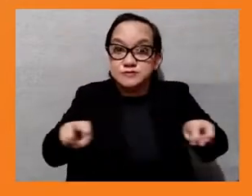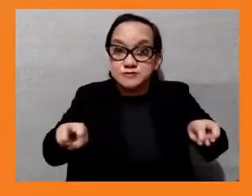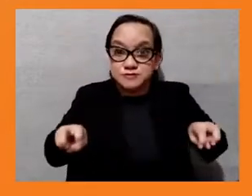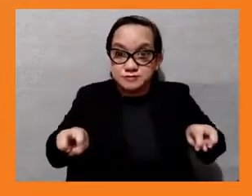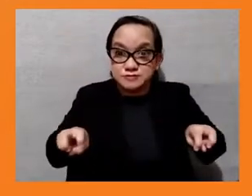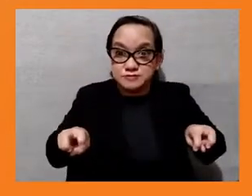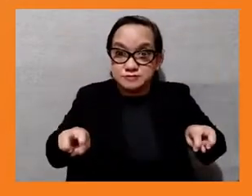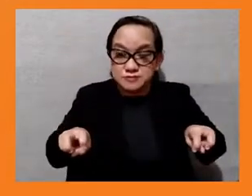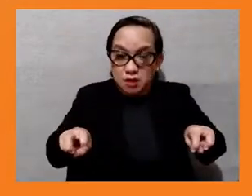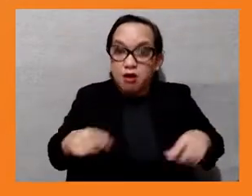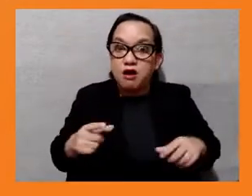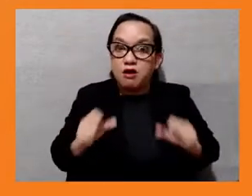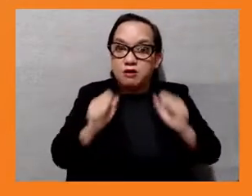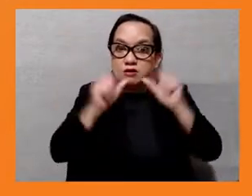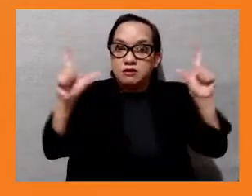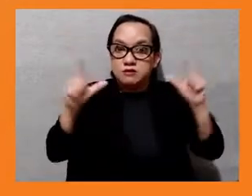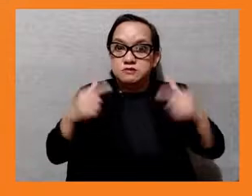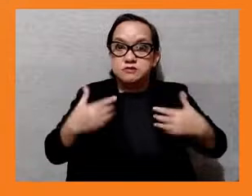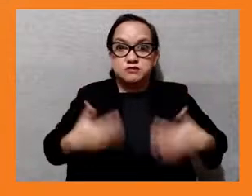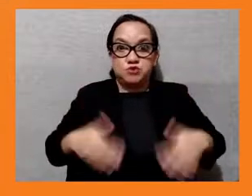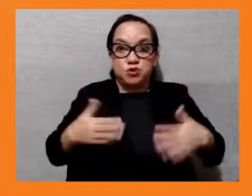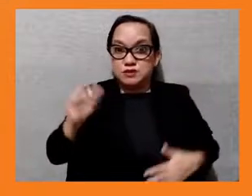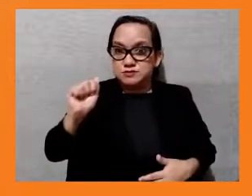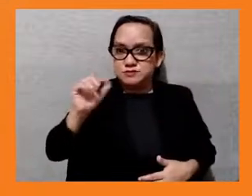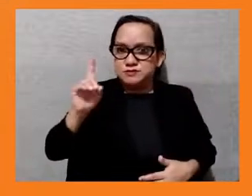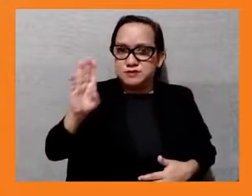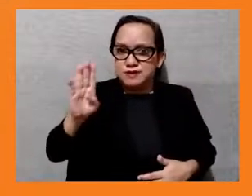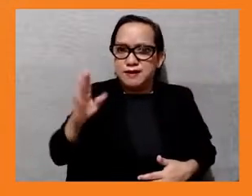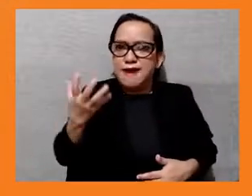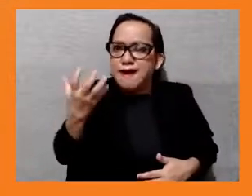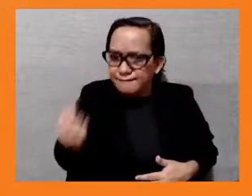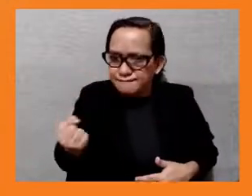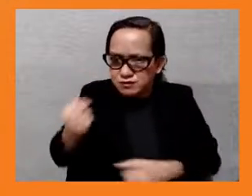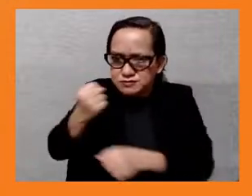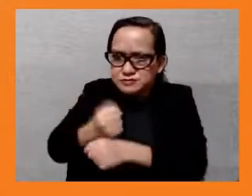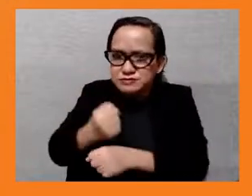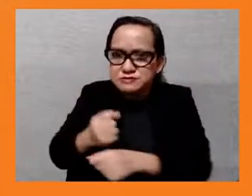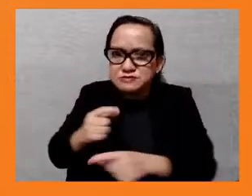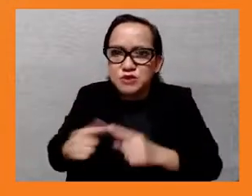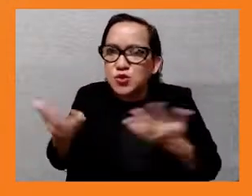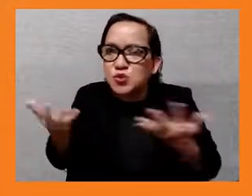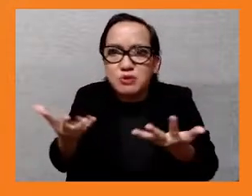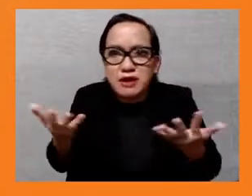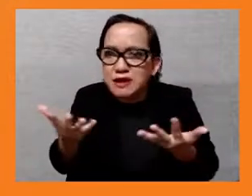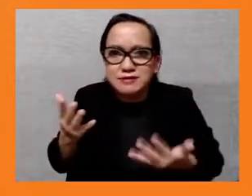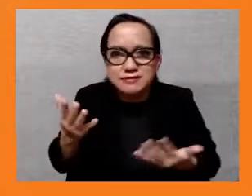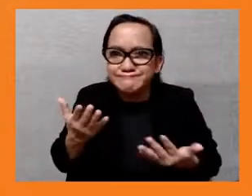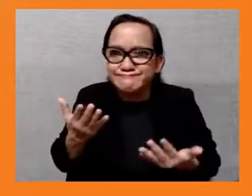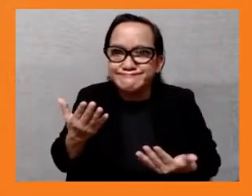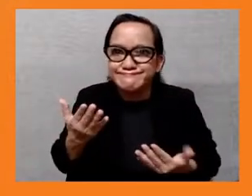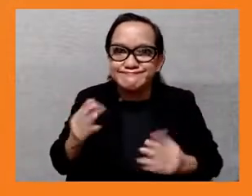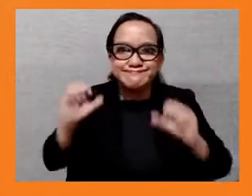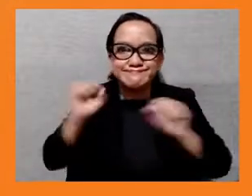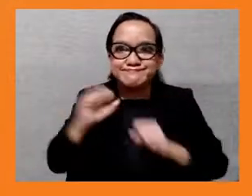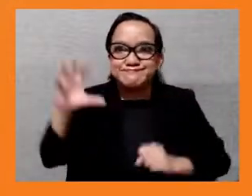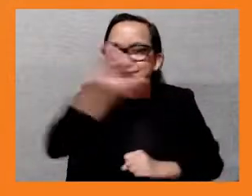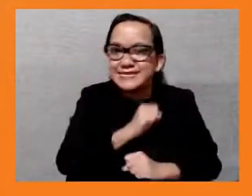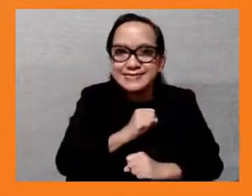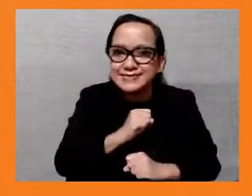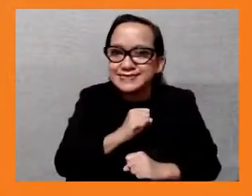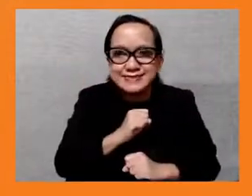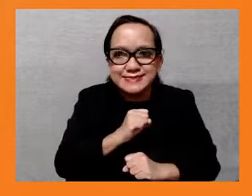and safety, as well as addressing risks of sexual abuse, exploitation, and harassment for both workers